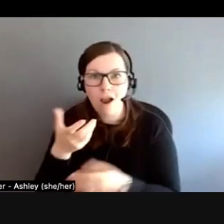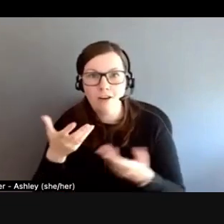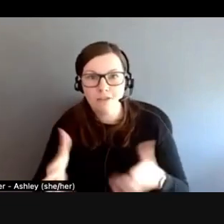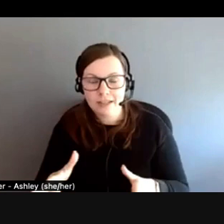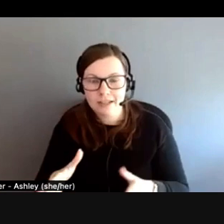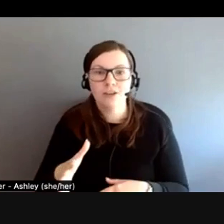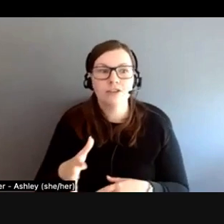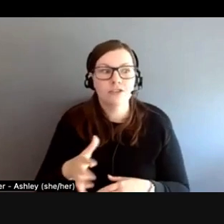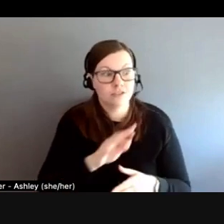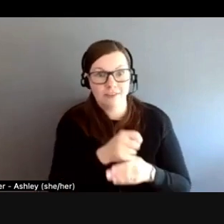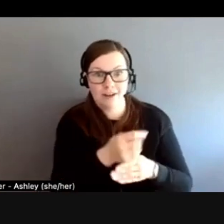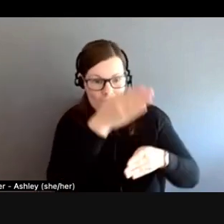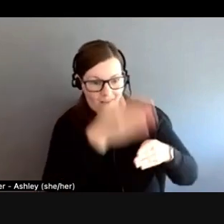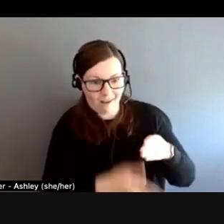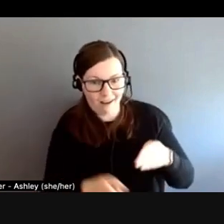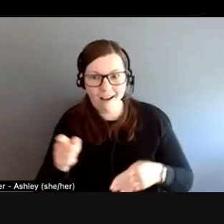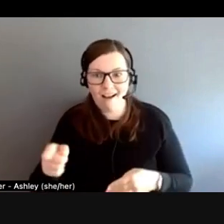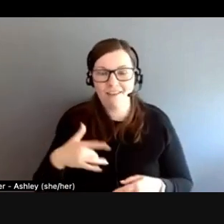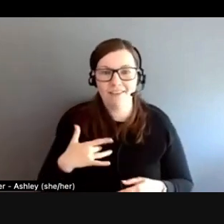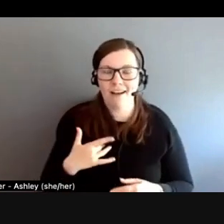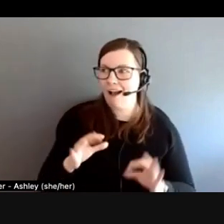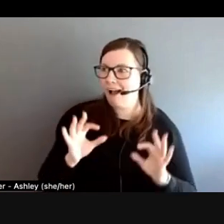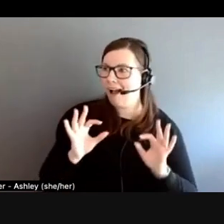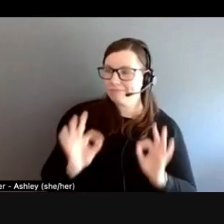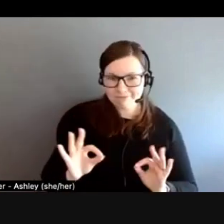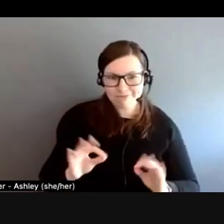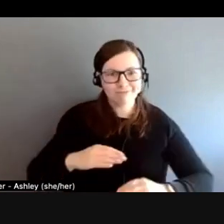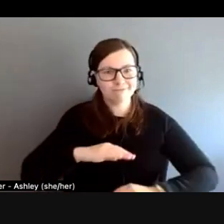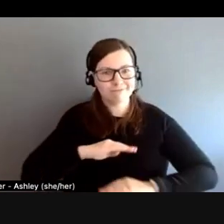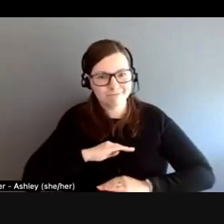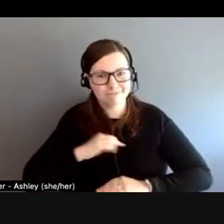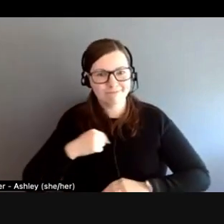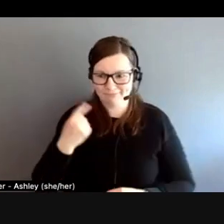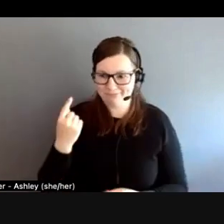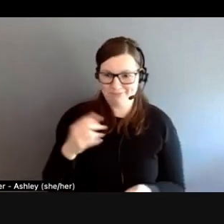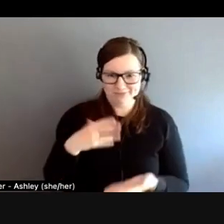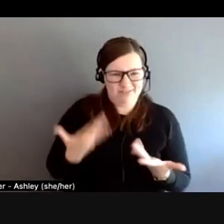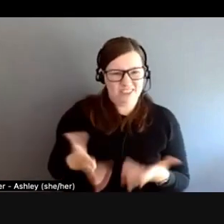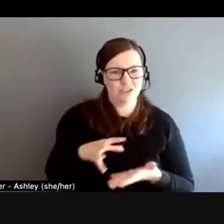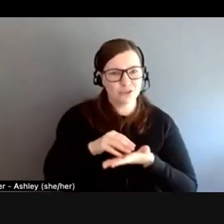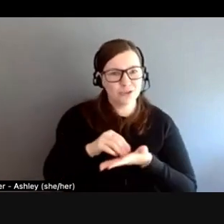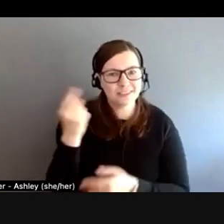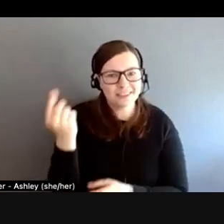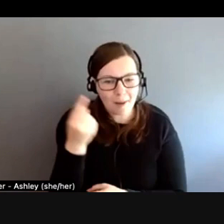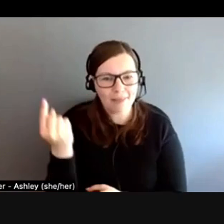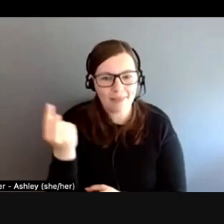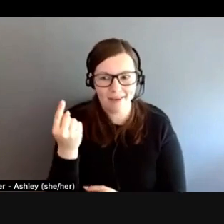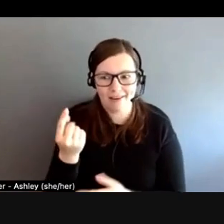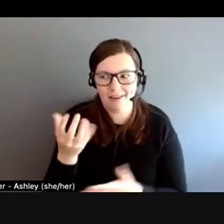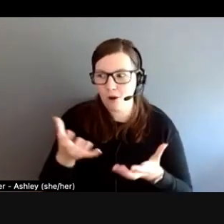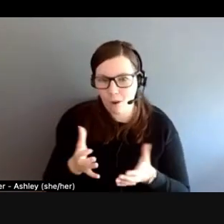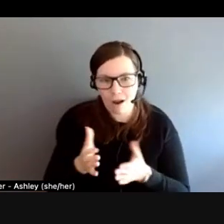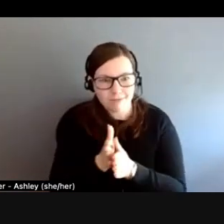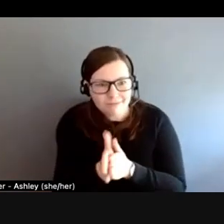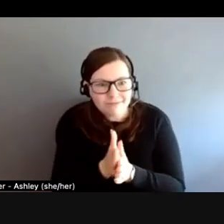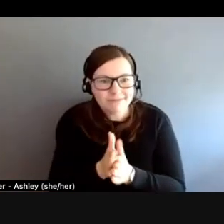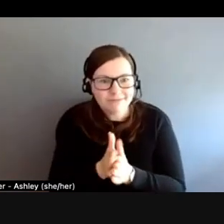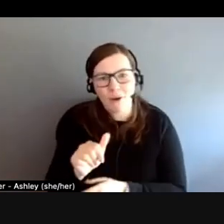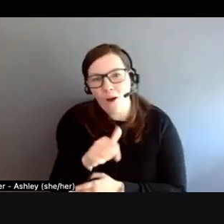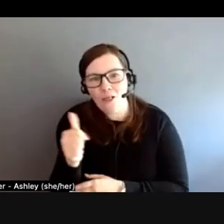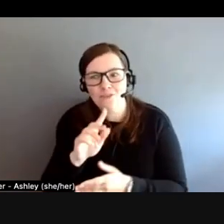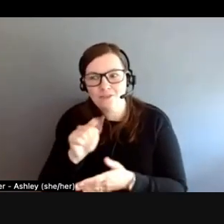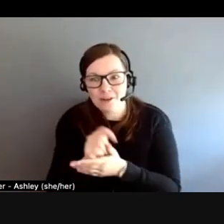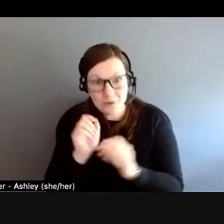see the next video because of a sense of achievement, rather than having a whole lot of content